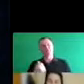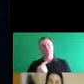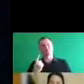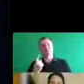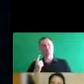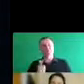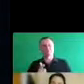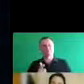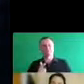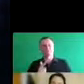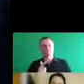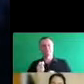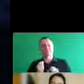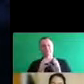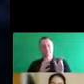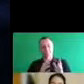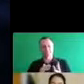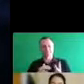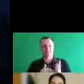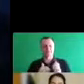another. So